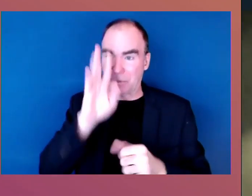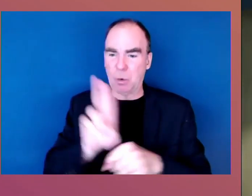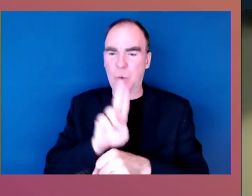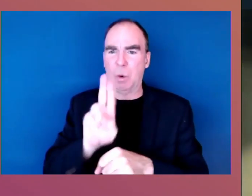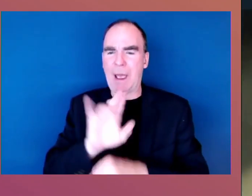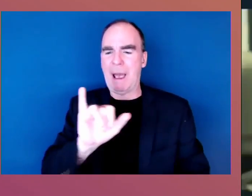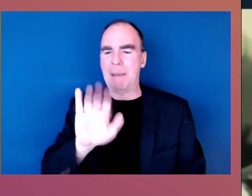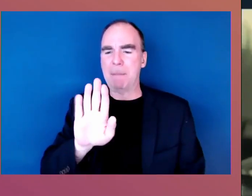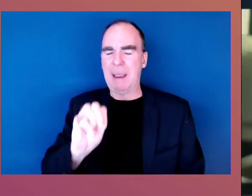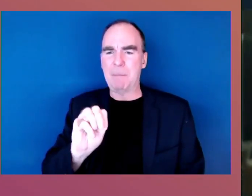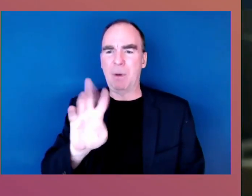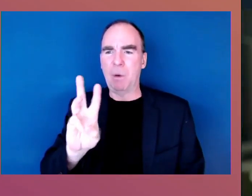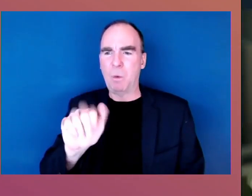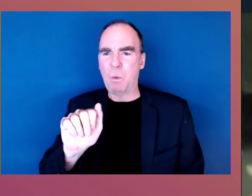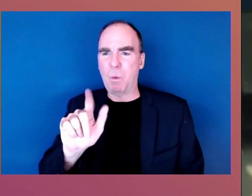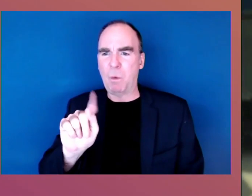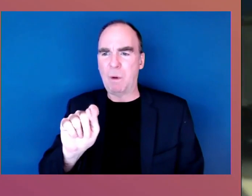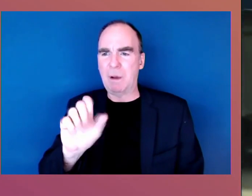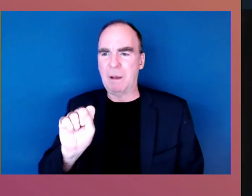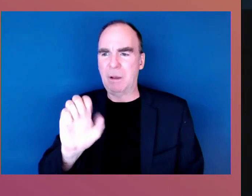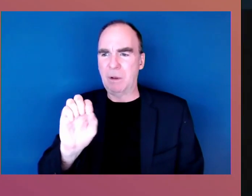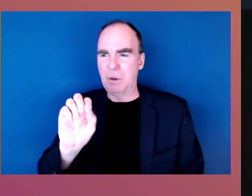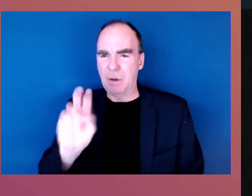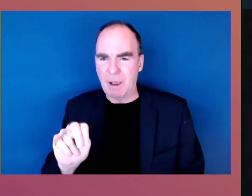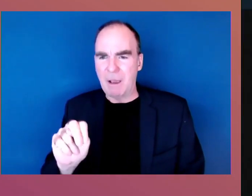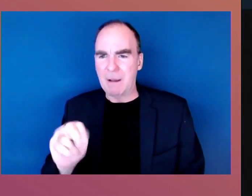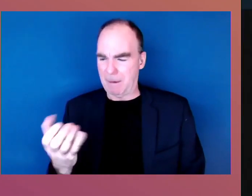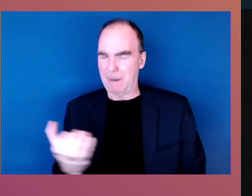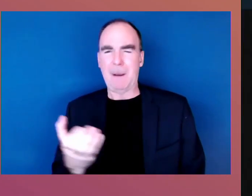is in 40 meters. To help the blind navigate the world.